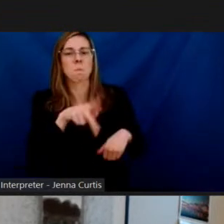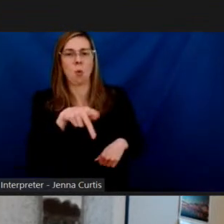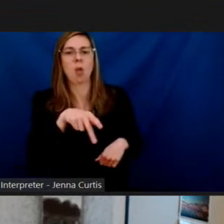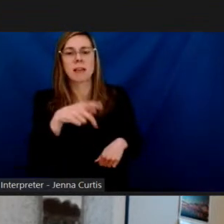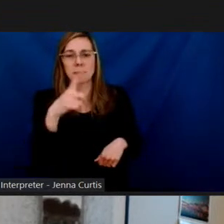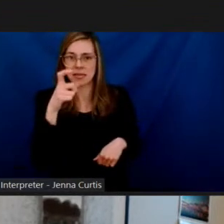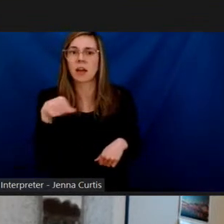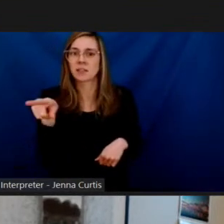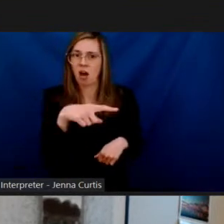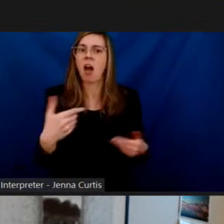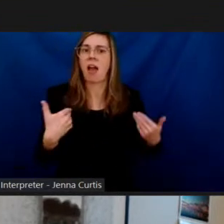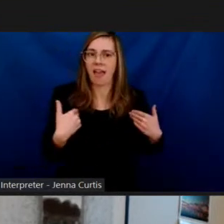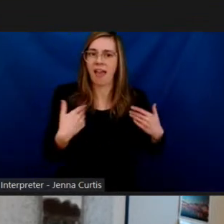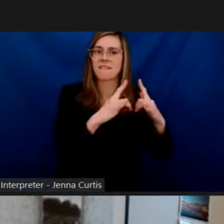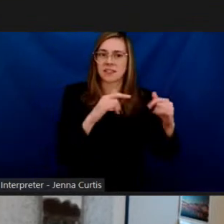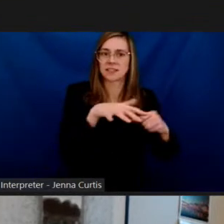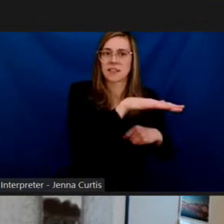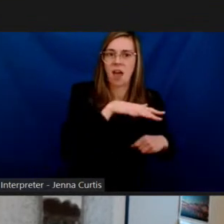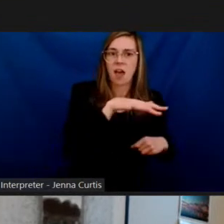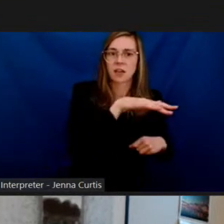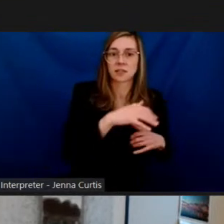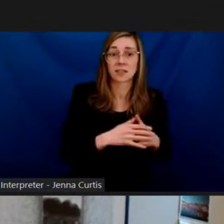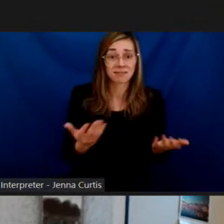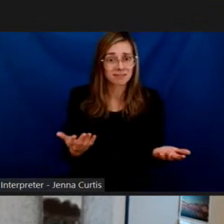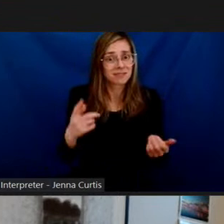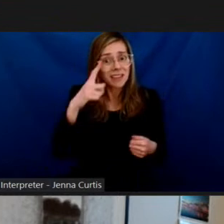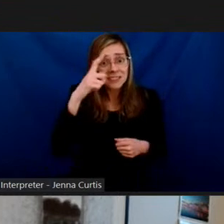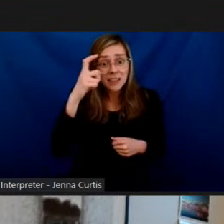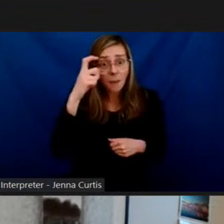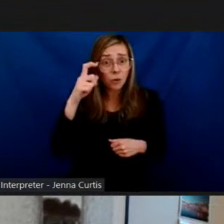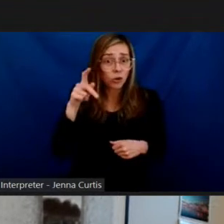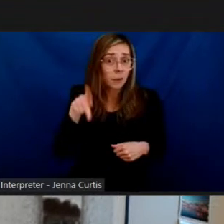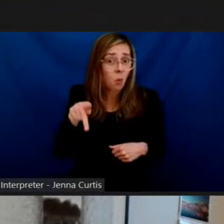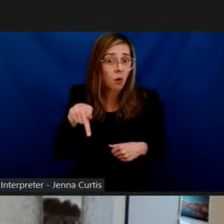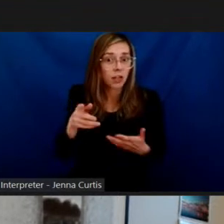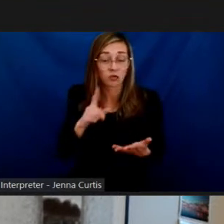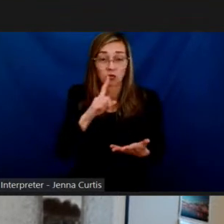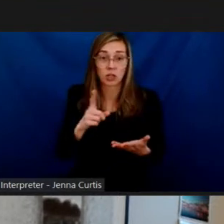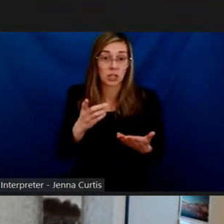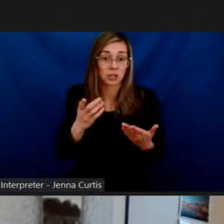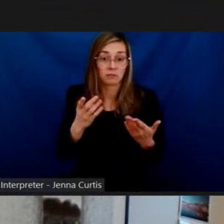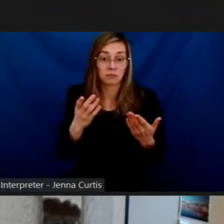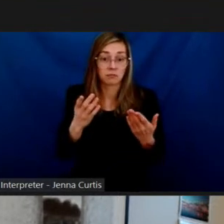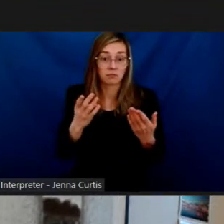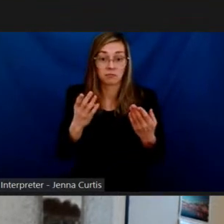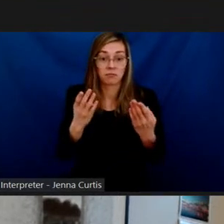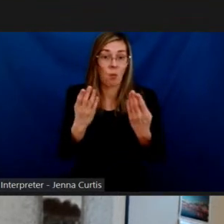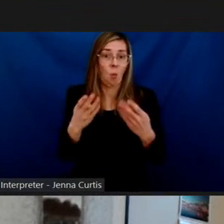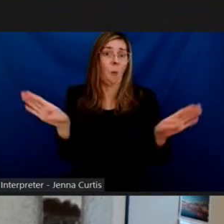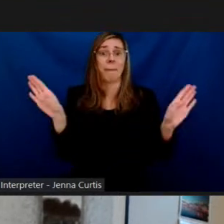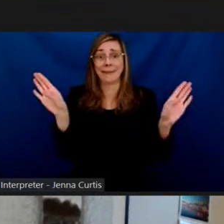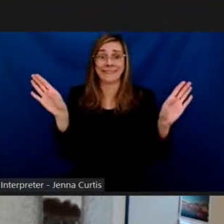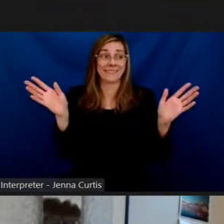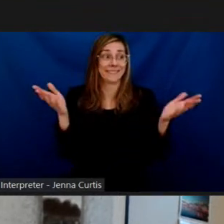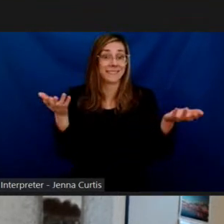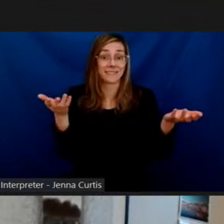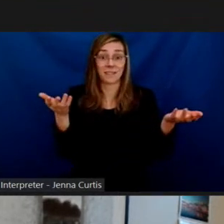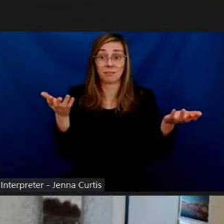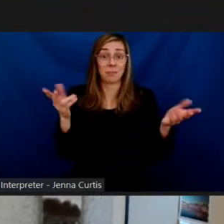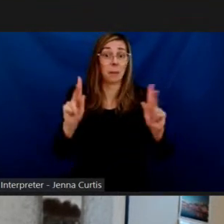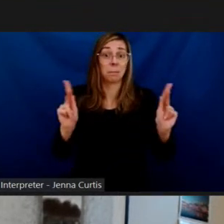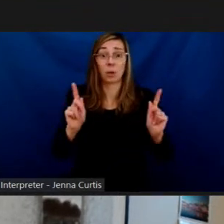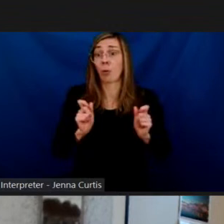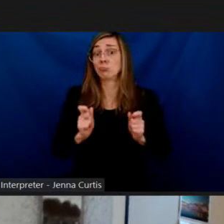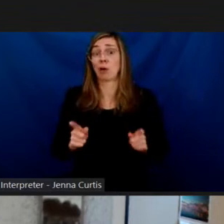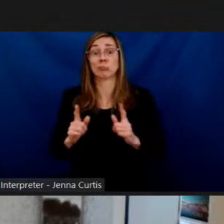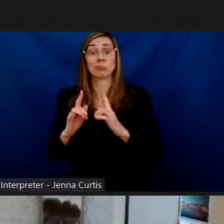to camp? Summer in Portland is kind of an open field when it comes to camping